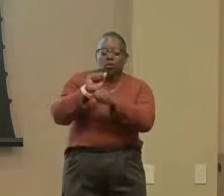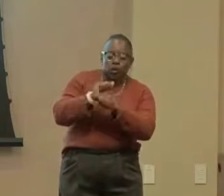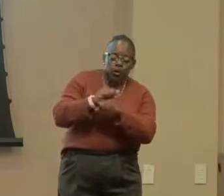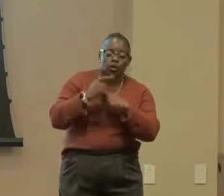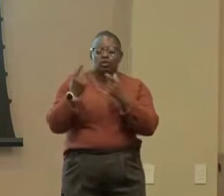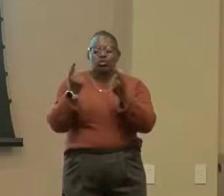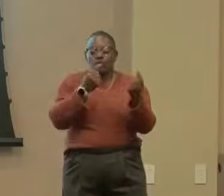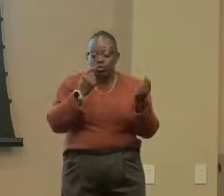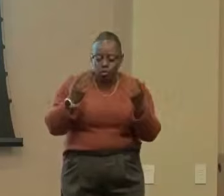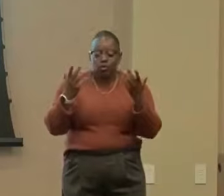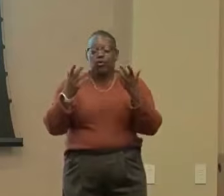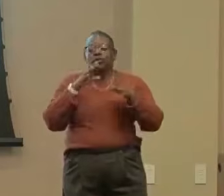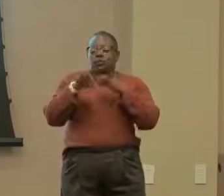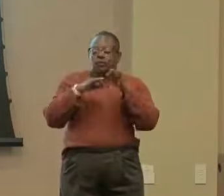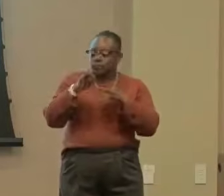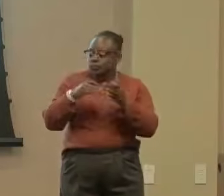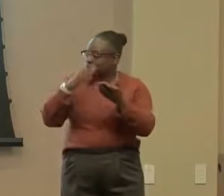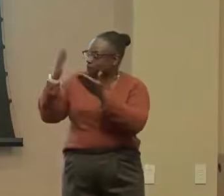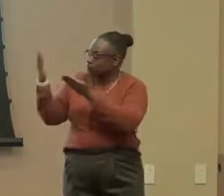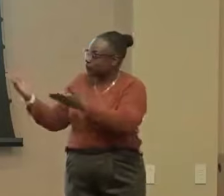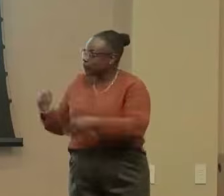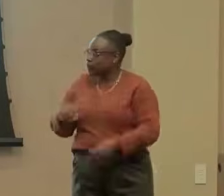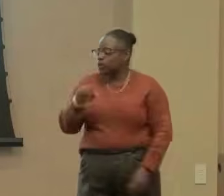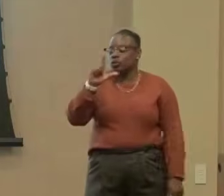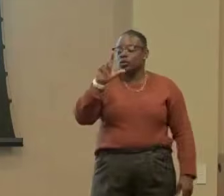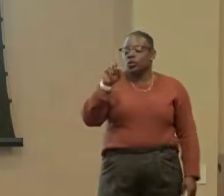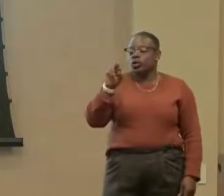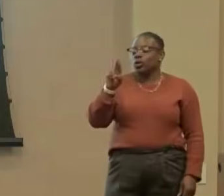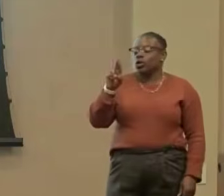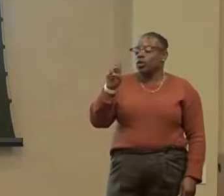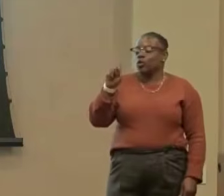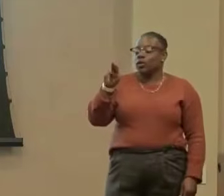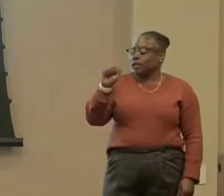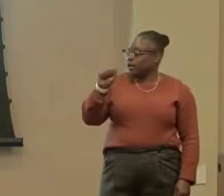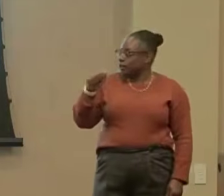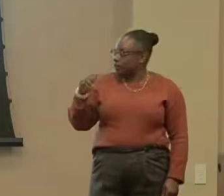take part in this question. So why don't we start with you, Lorena?